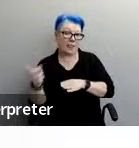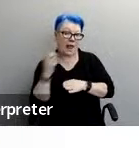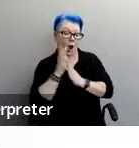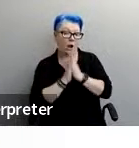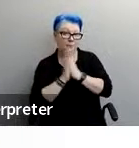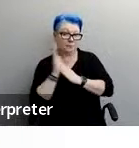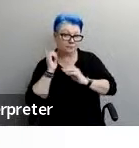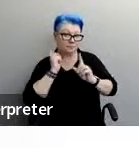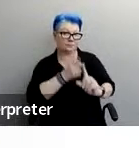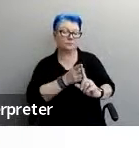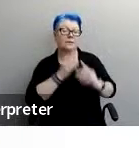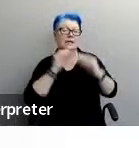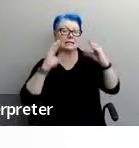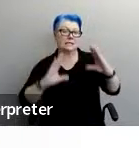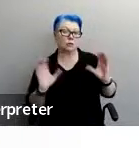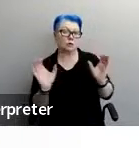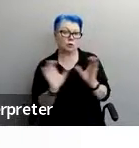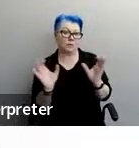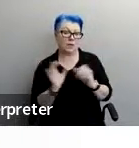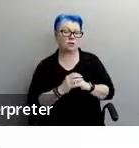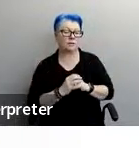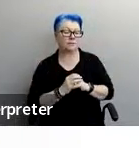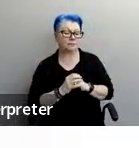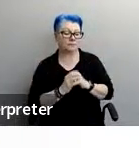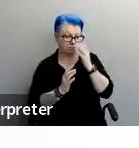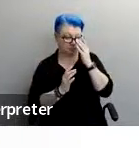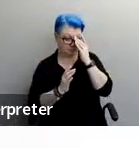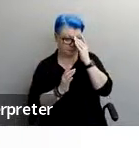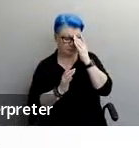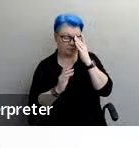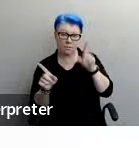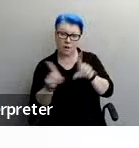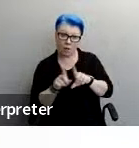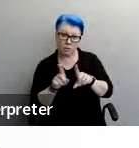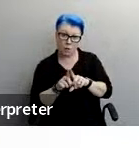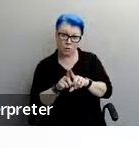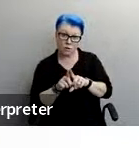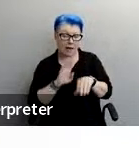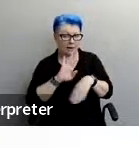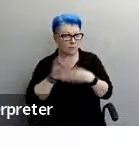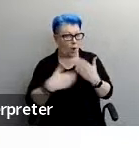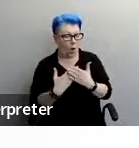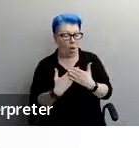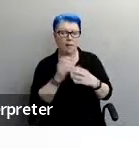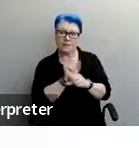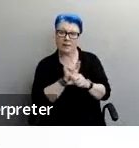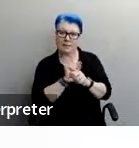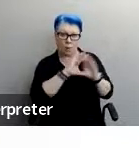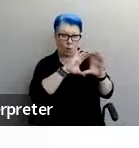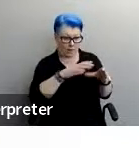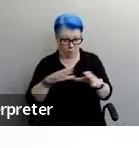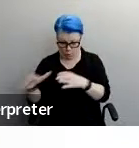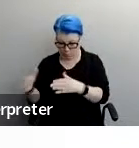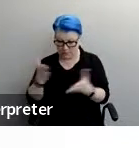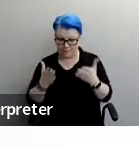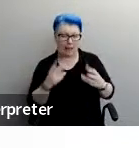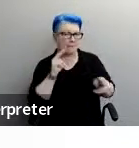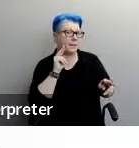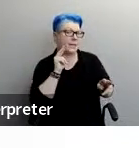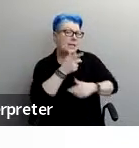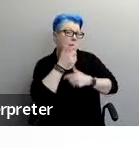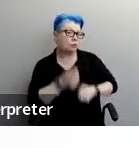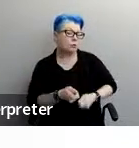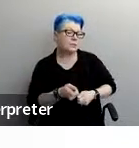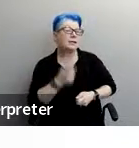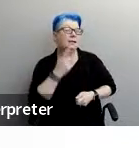teacher certification, but also across employee groups, so that we have other employee groups that may be looking at certifications,